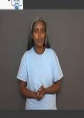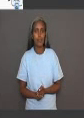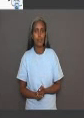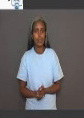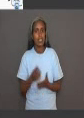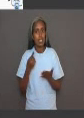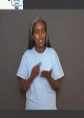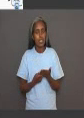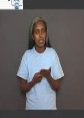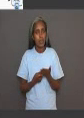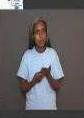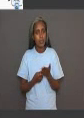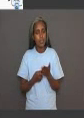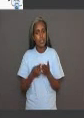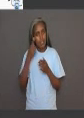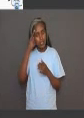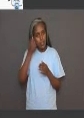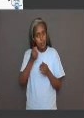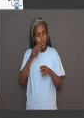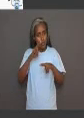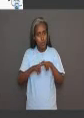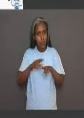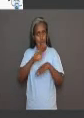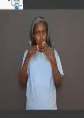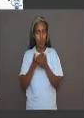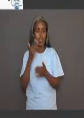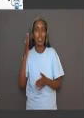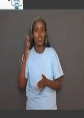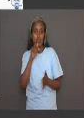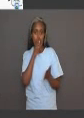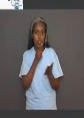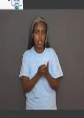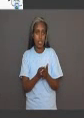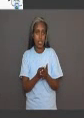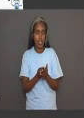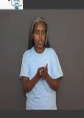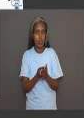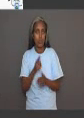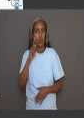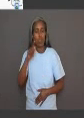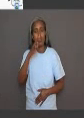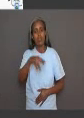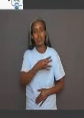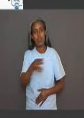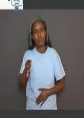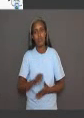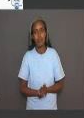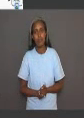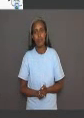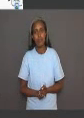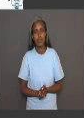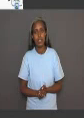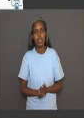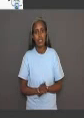It can be tempting to put all kinds of data into one graph,